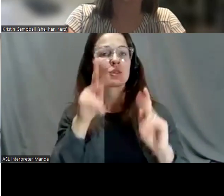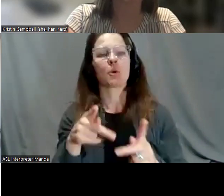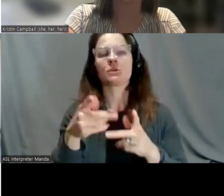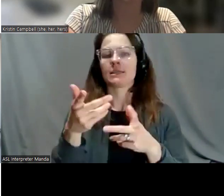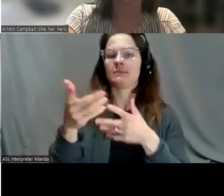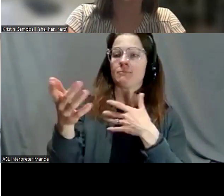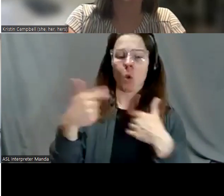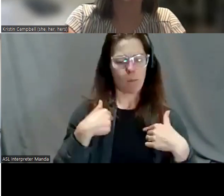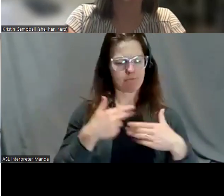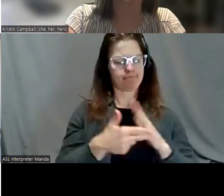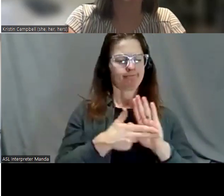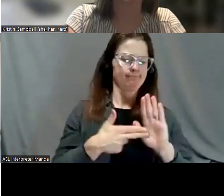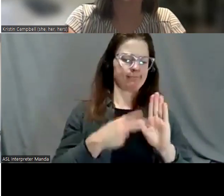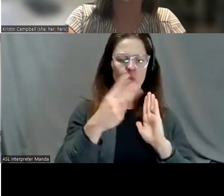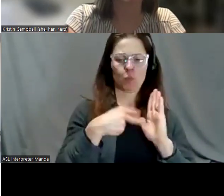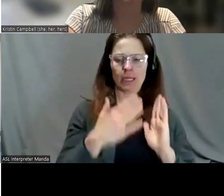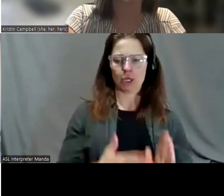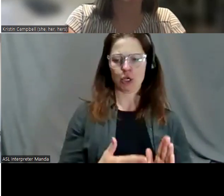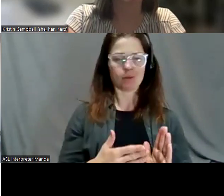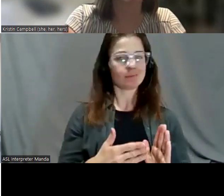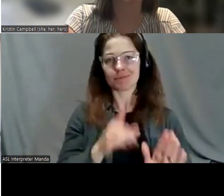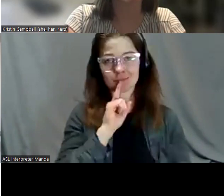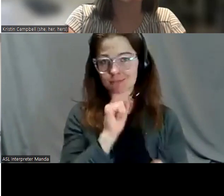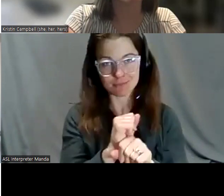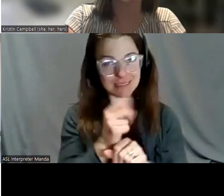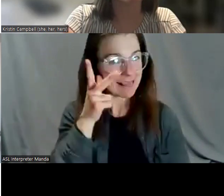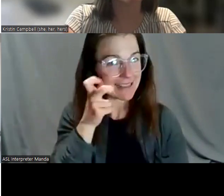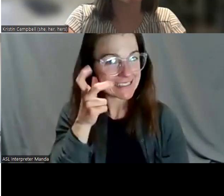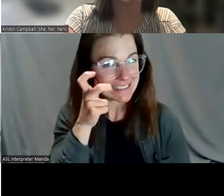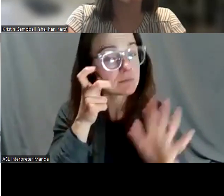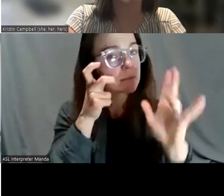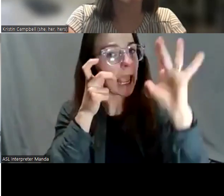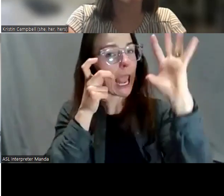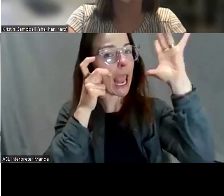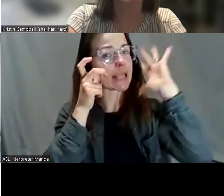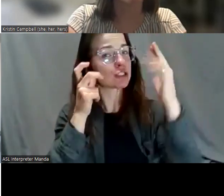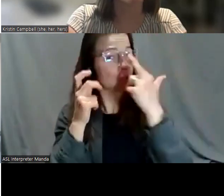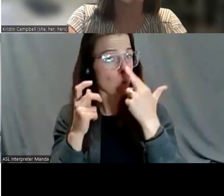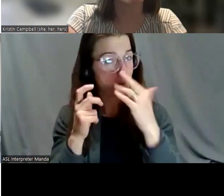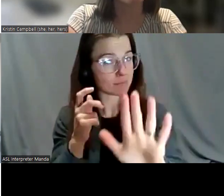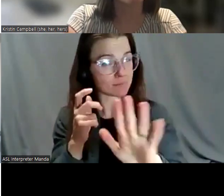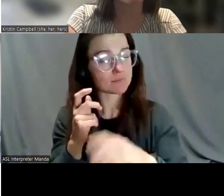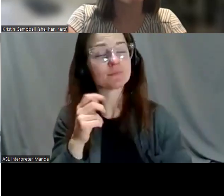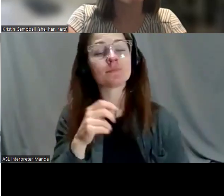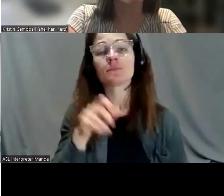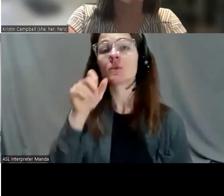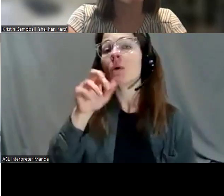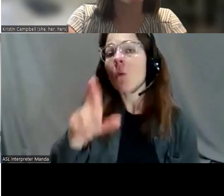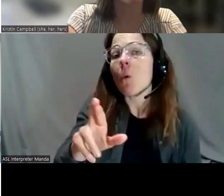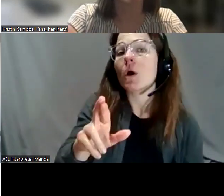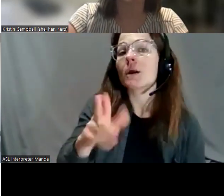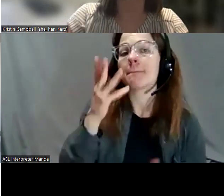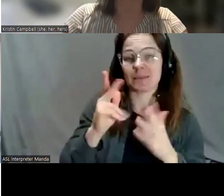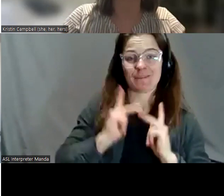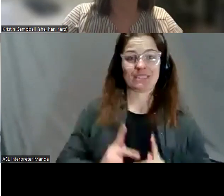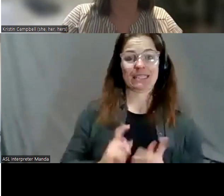themselves as readers were actually listening. This is in ancient Rome, or they were writing